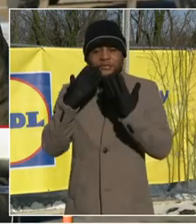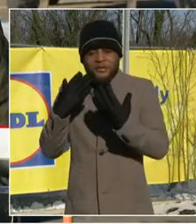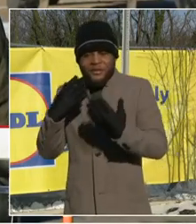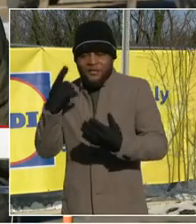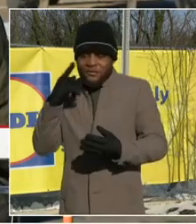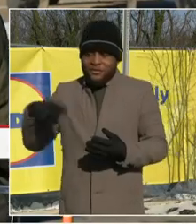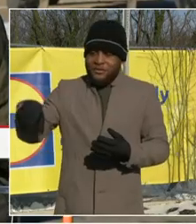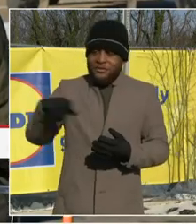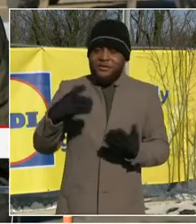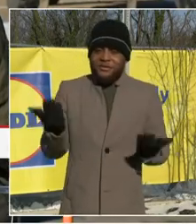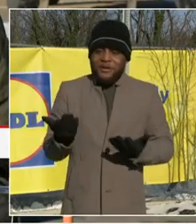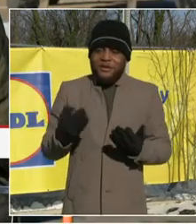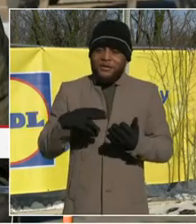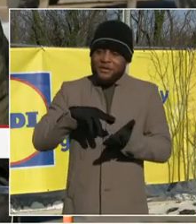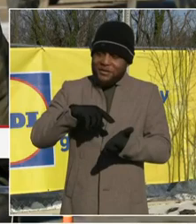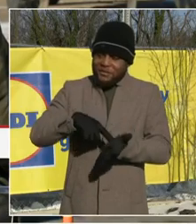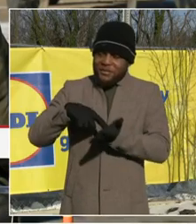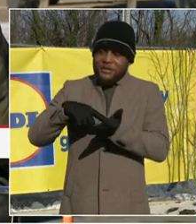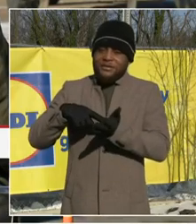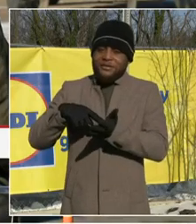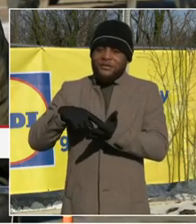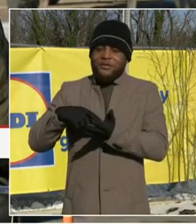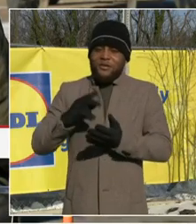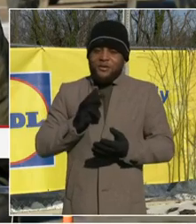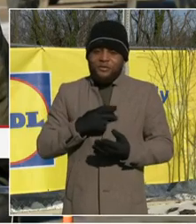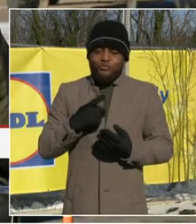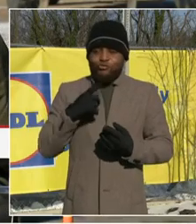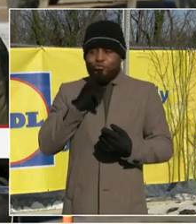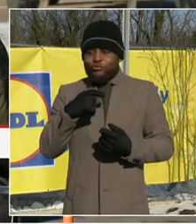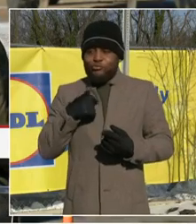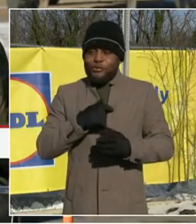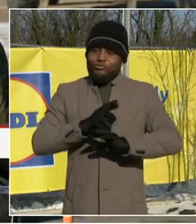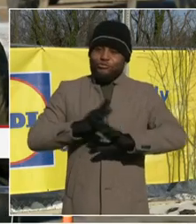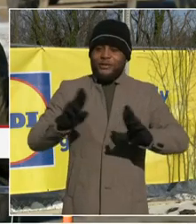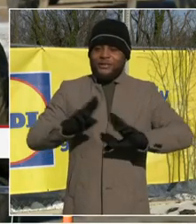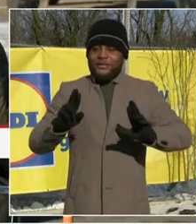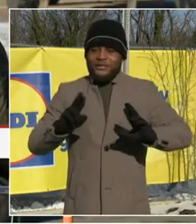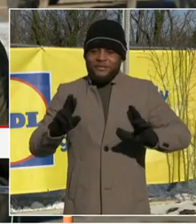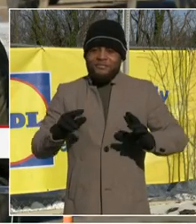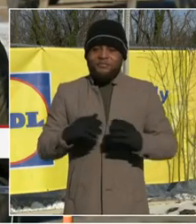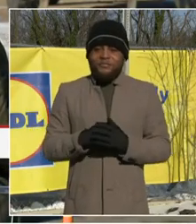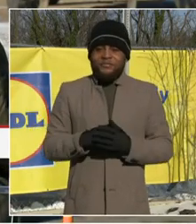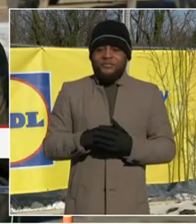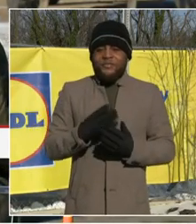construction and can't wait to get open. So a few thank yous to get started.